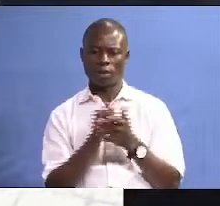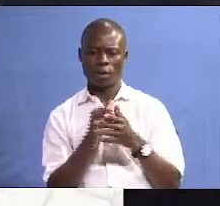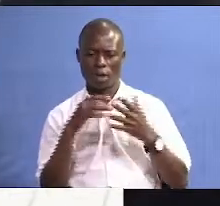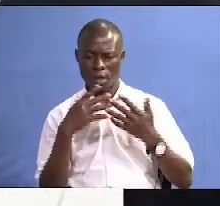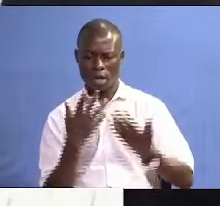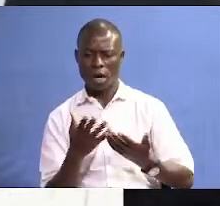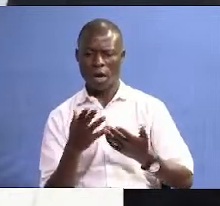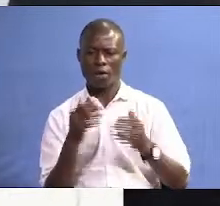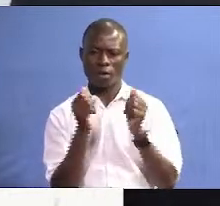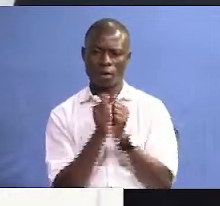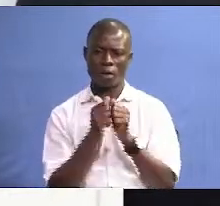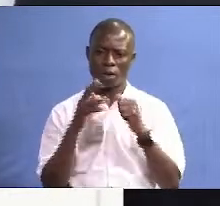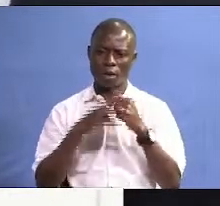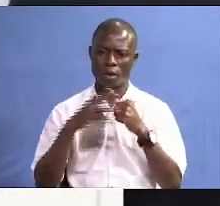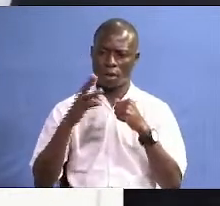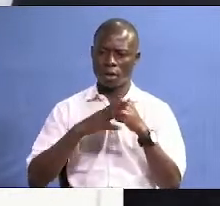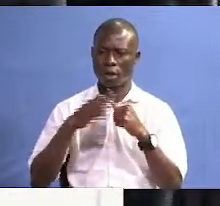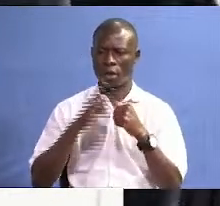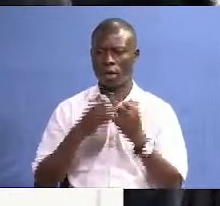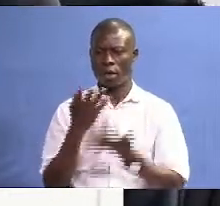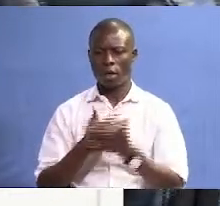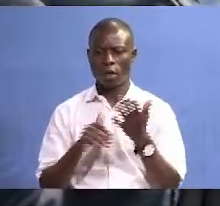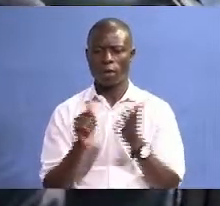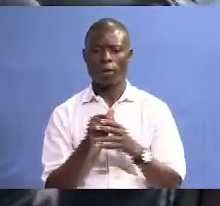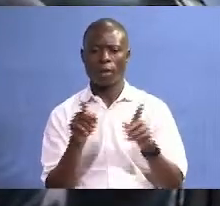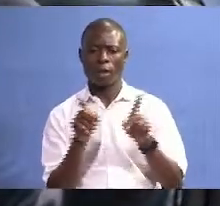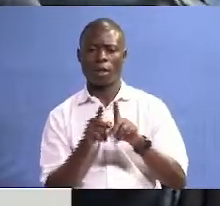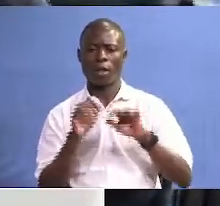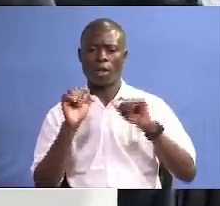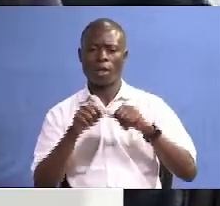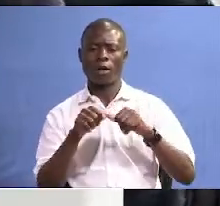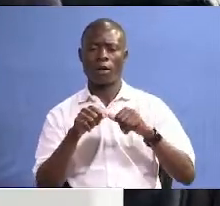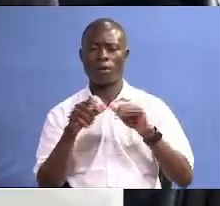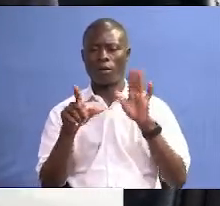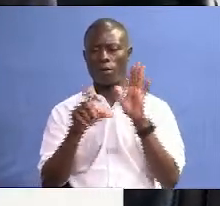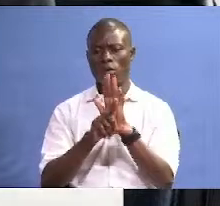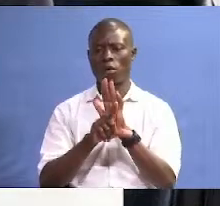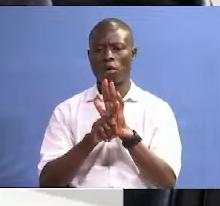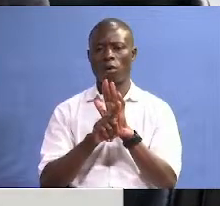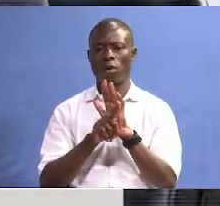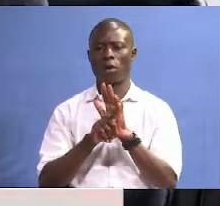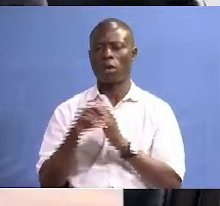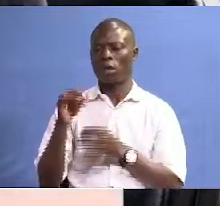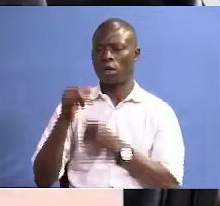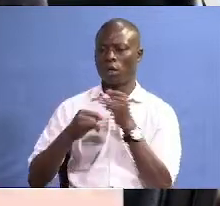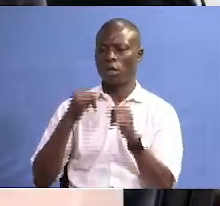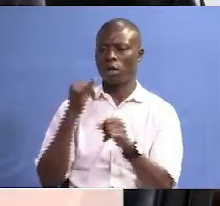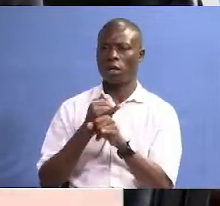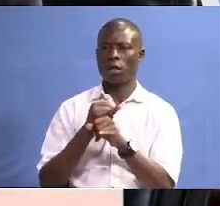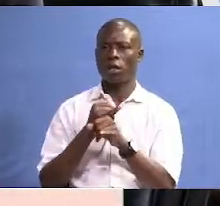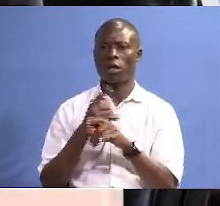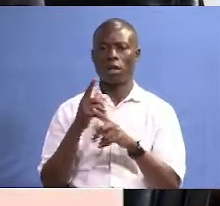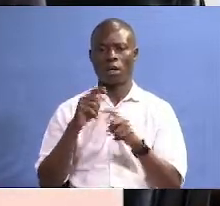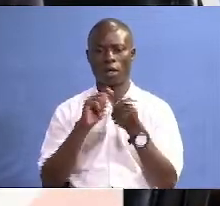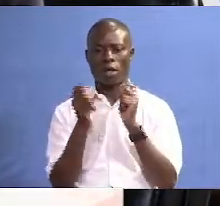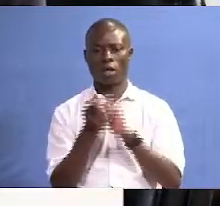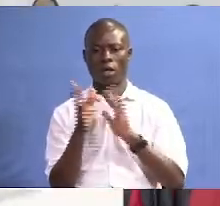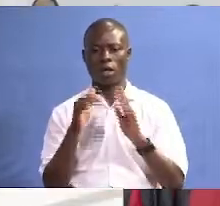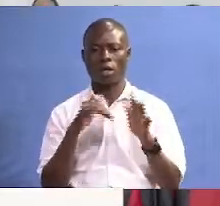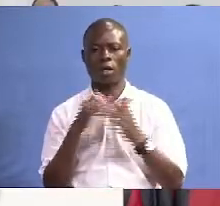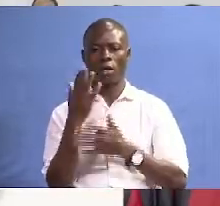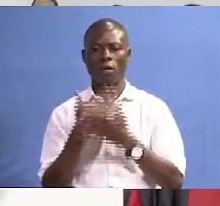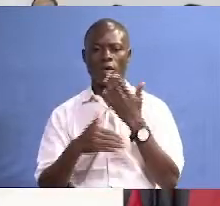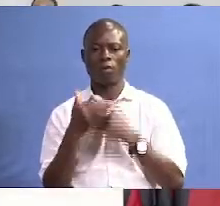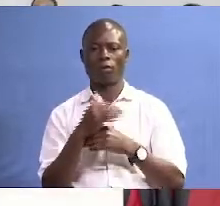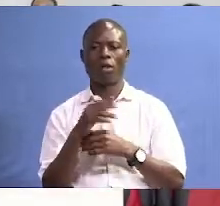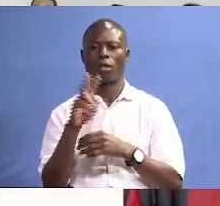of 1998, and also earned a Masters of Law LLM in International Trade and Investment Law from the University of